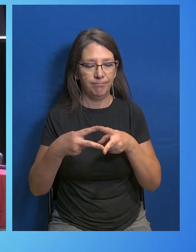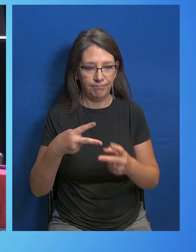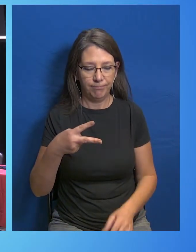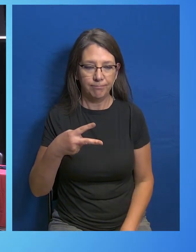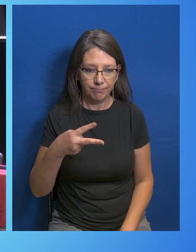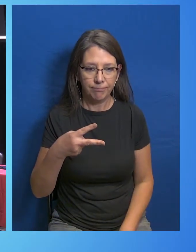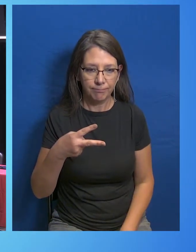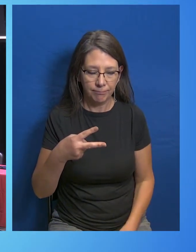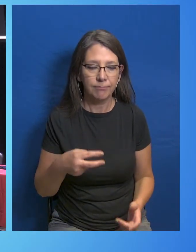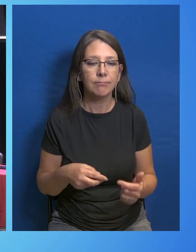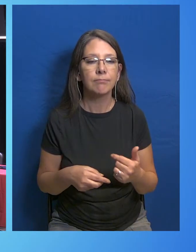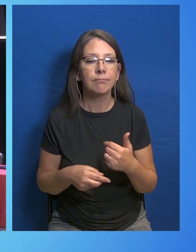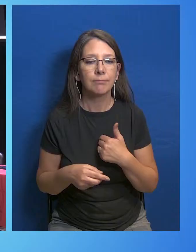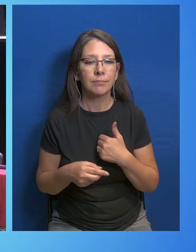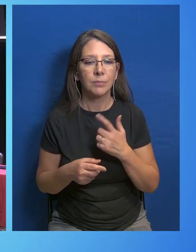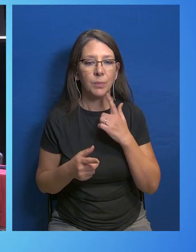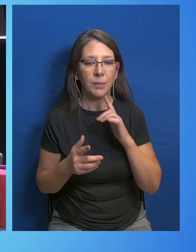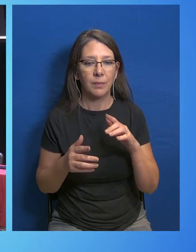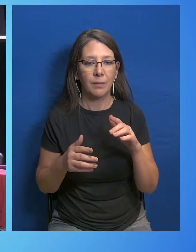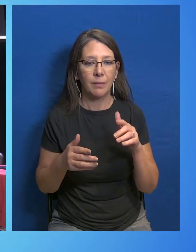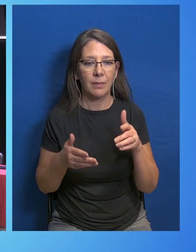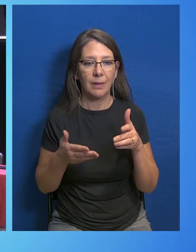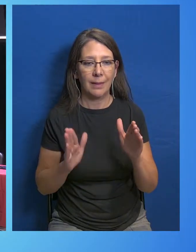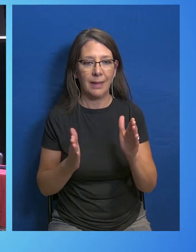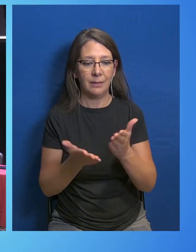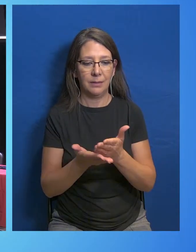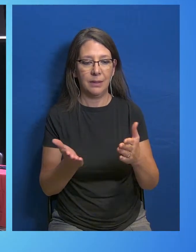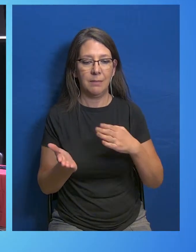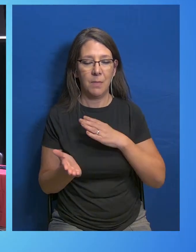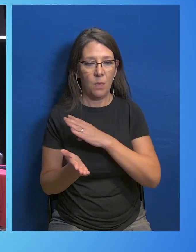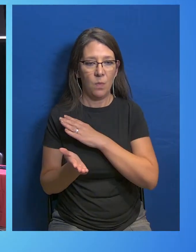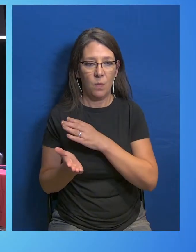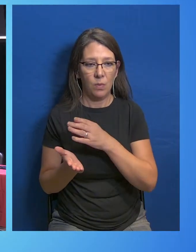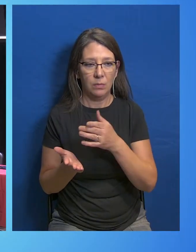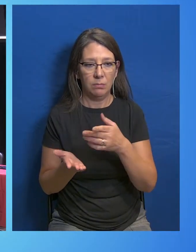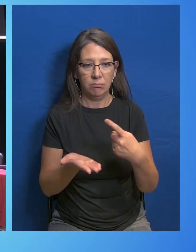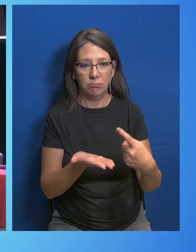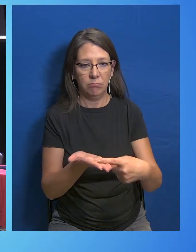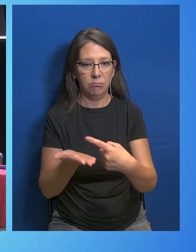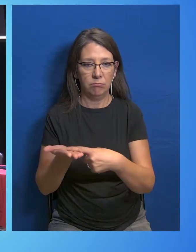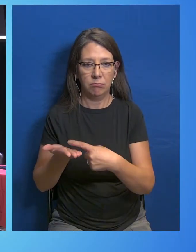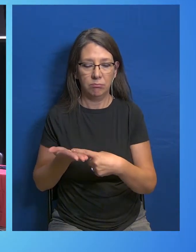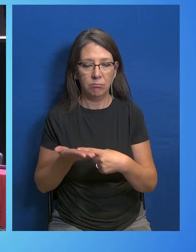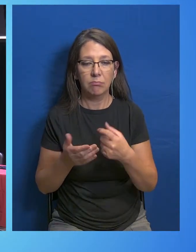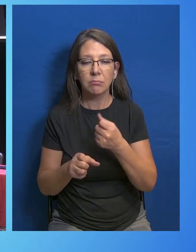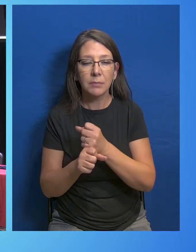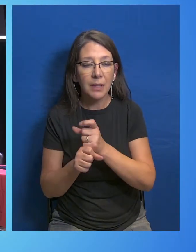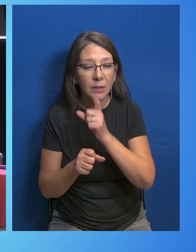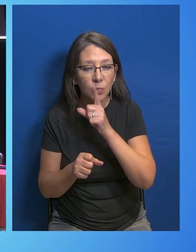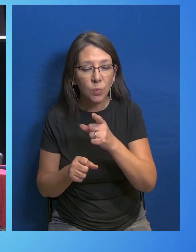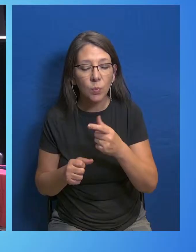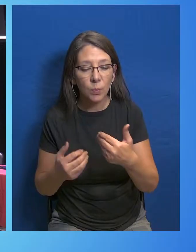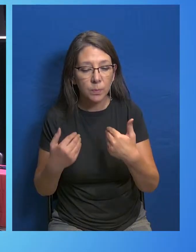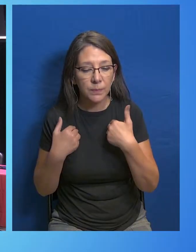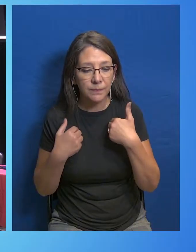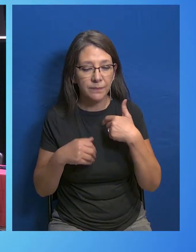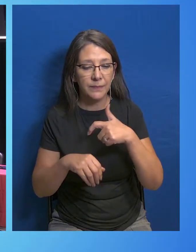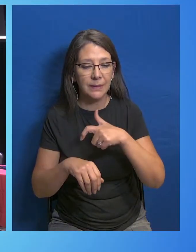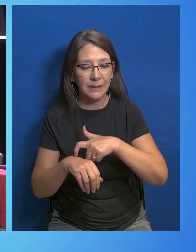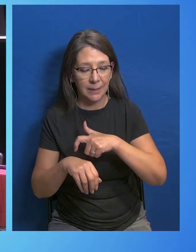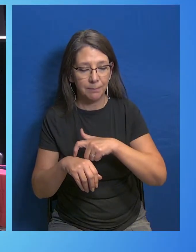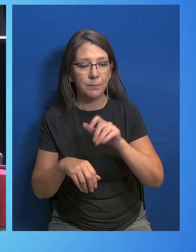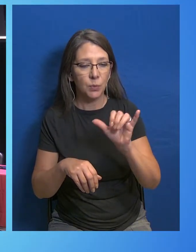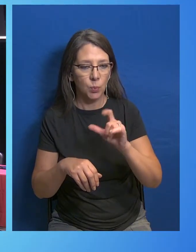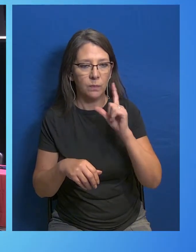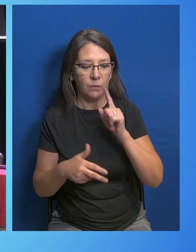So I will give the board the floor, and we'll make sure that we have time set aside for the people on the